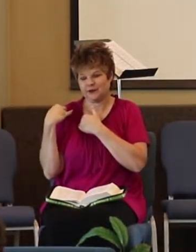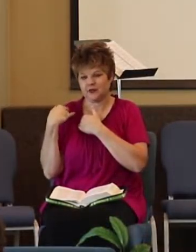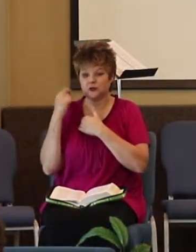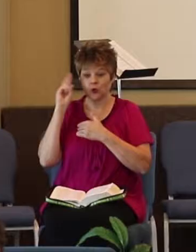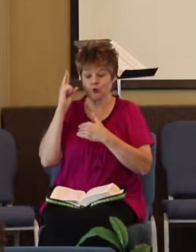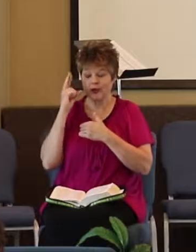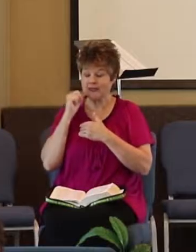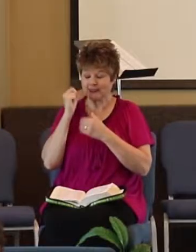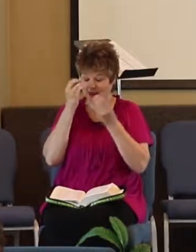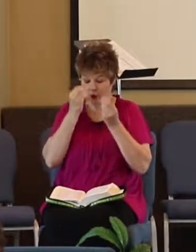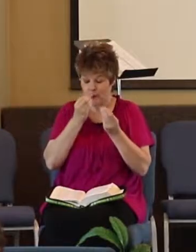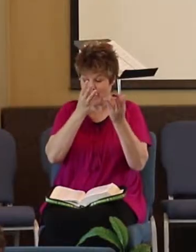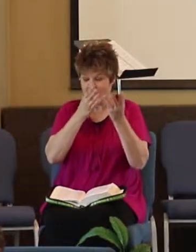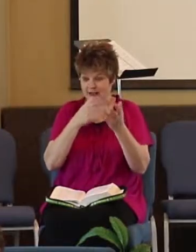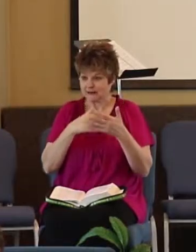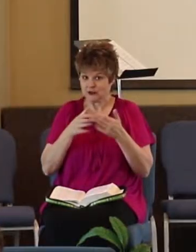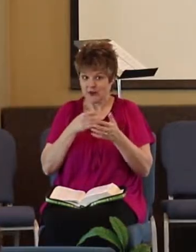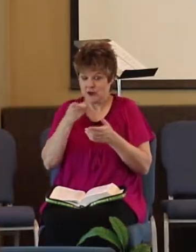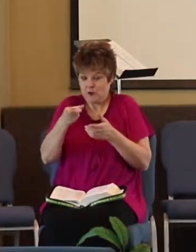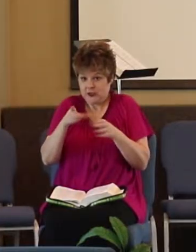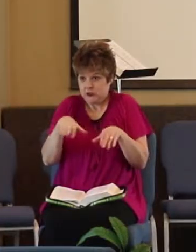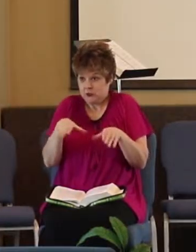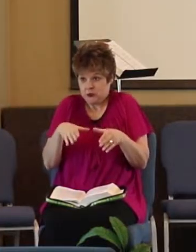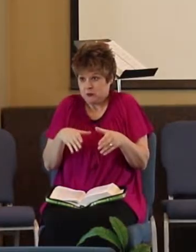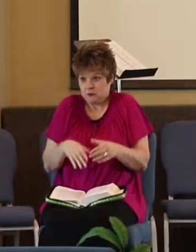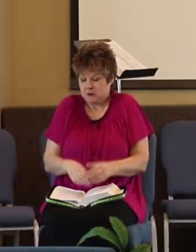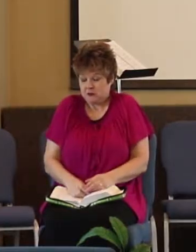is disobedient, it doesn't matter what you do.